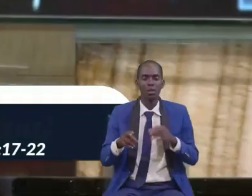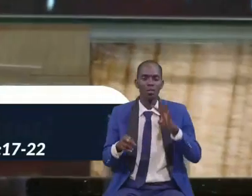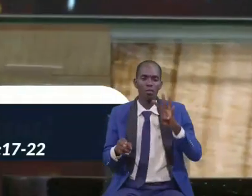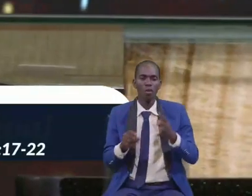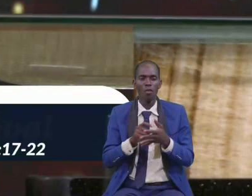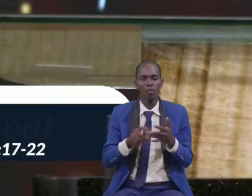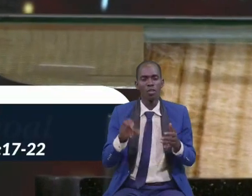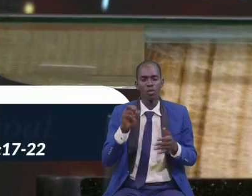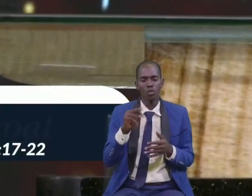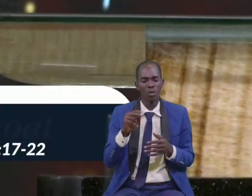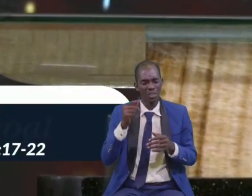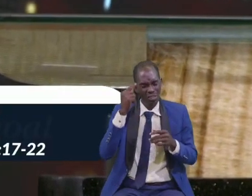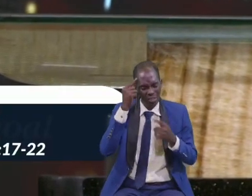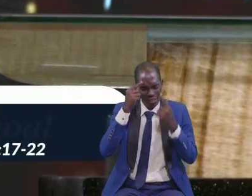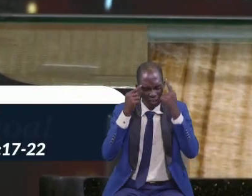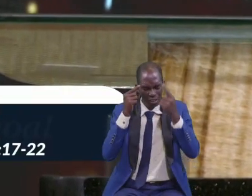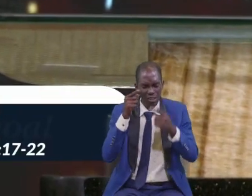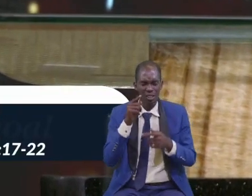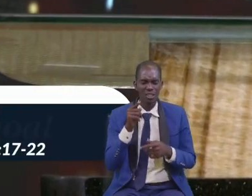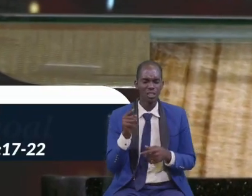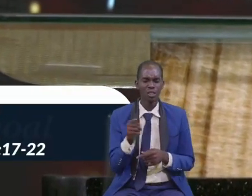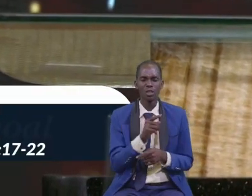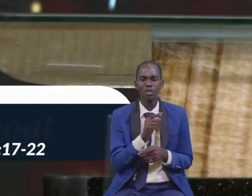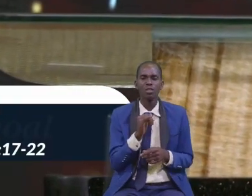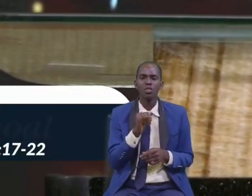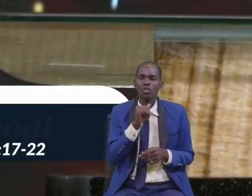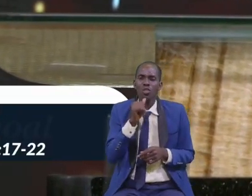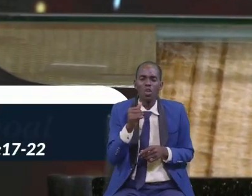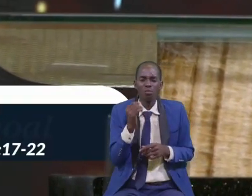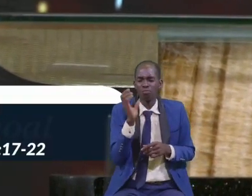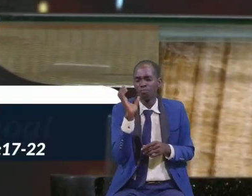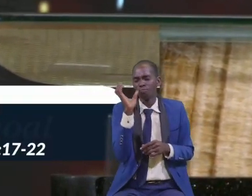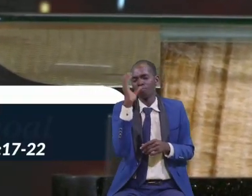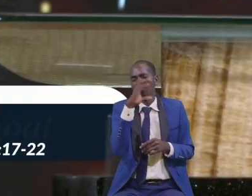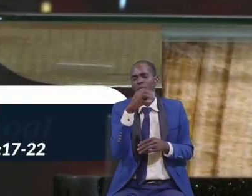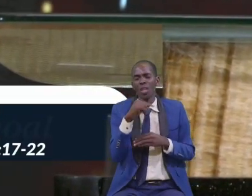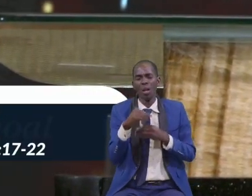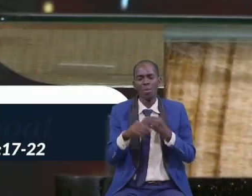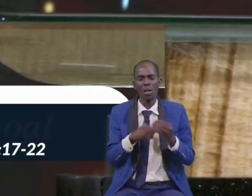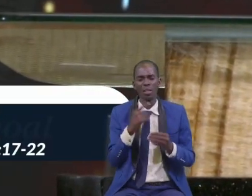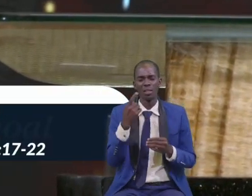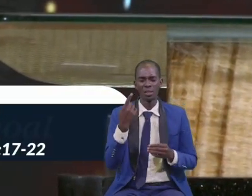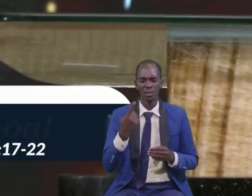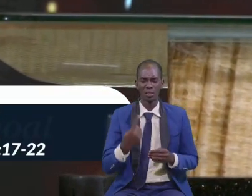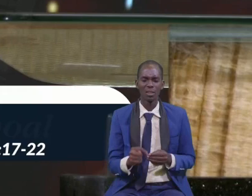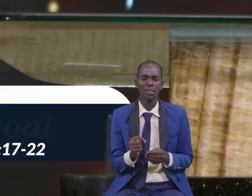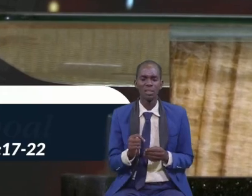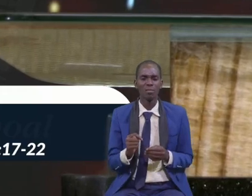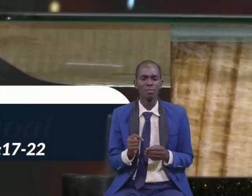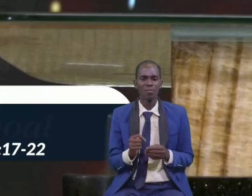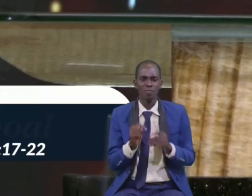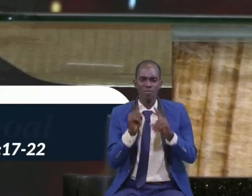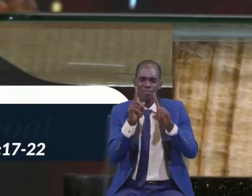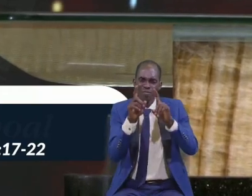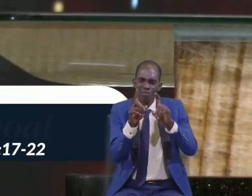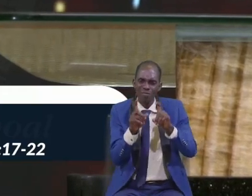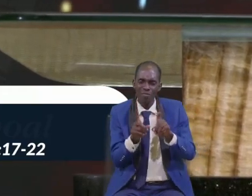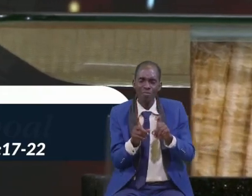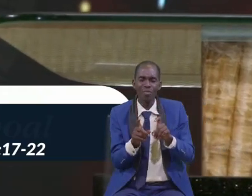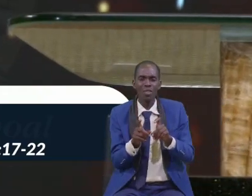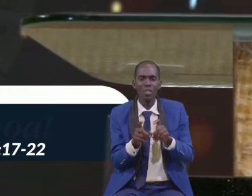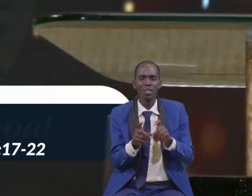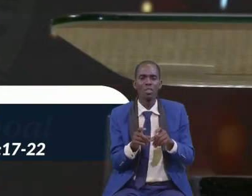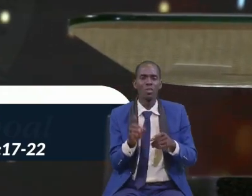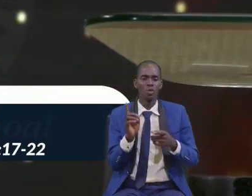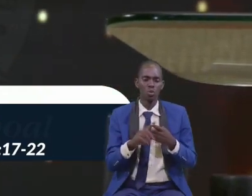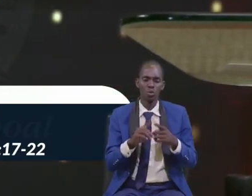think it not strange concerning the fiery trial which is to try you. Consider